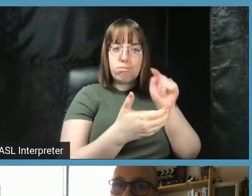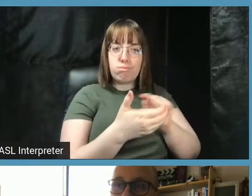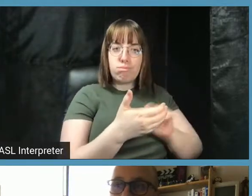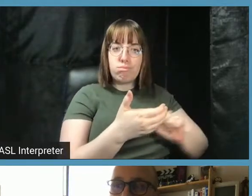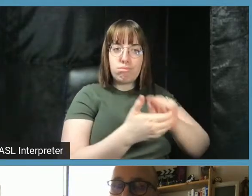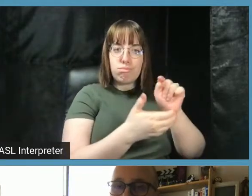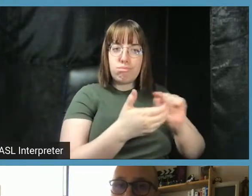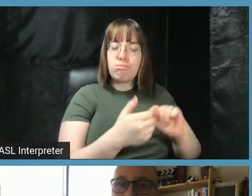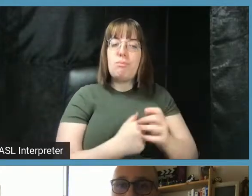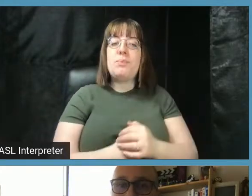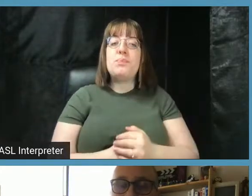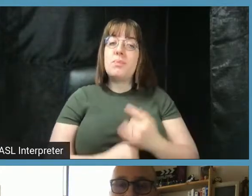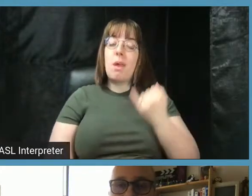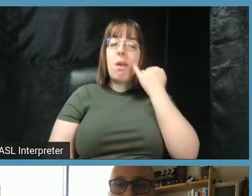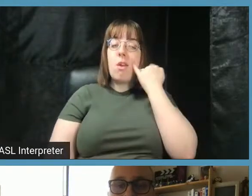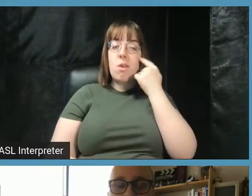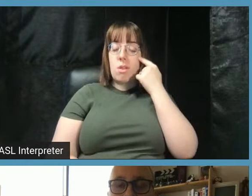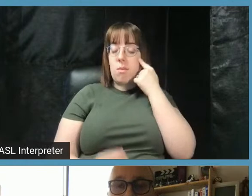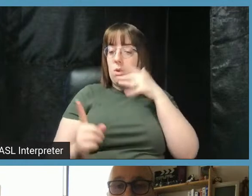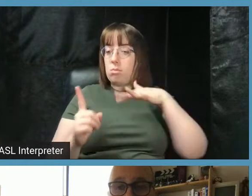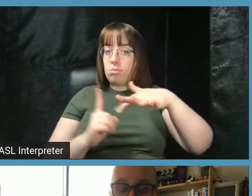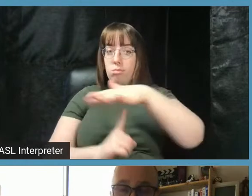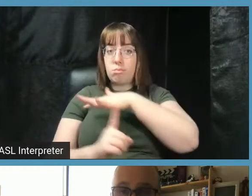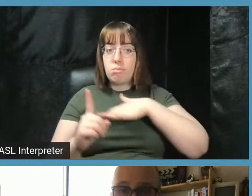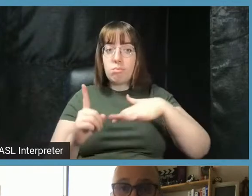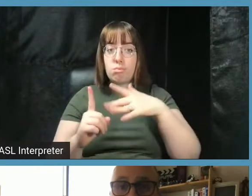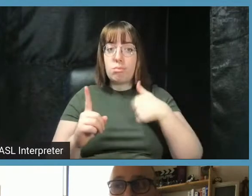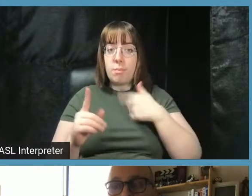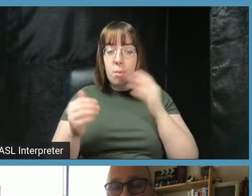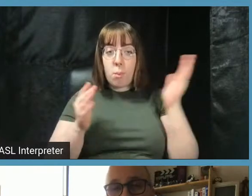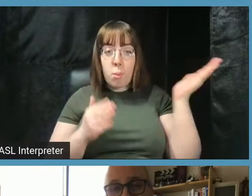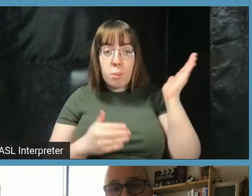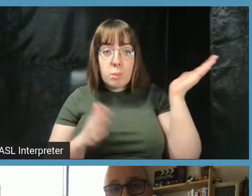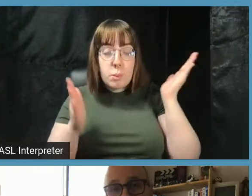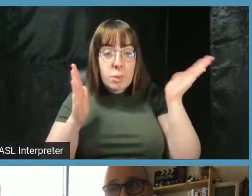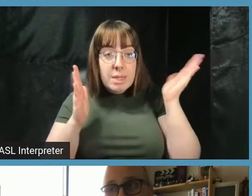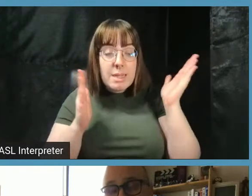if we think about the in-gallery digital presentations in a web